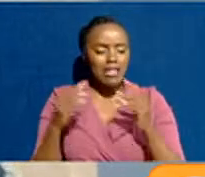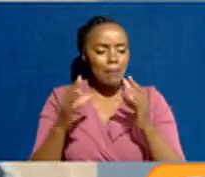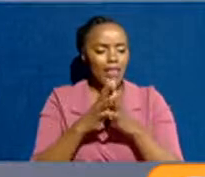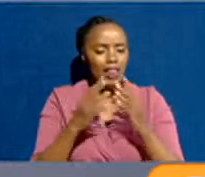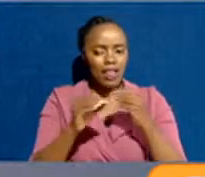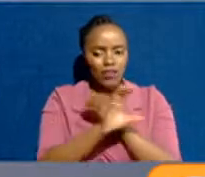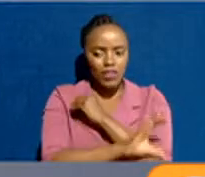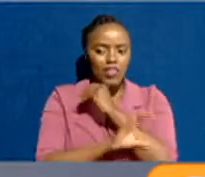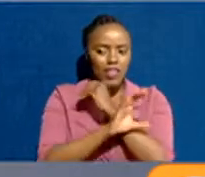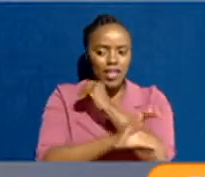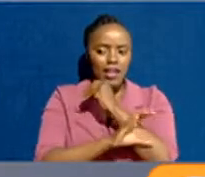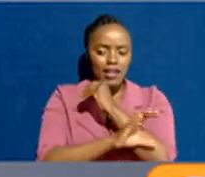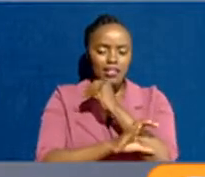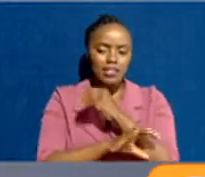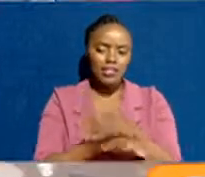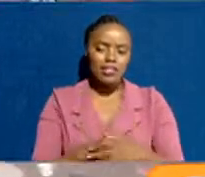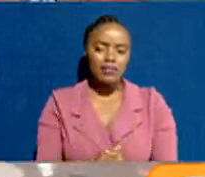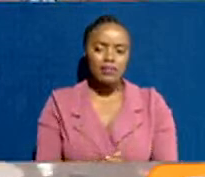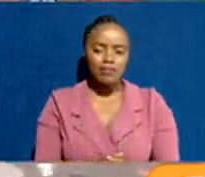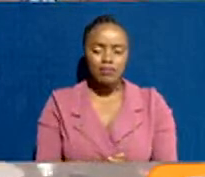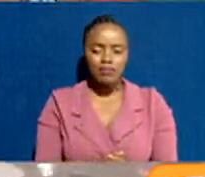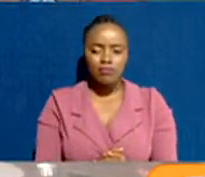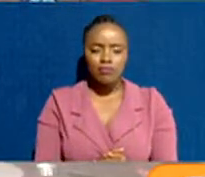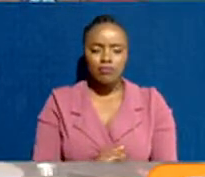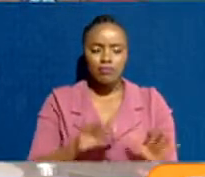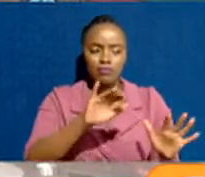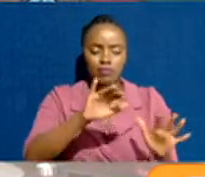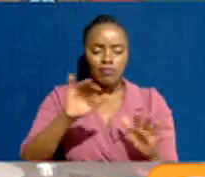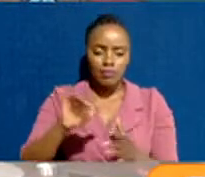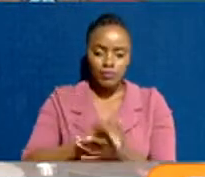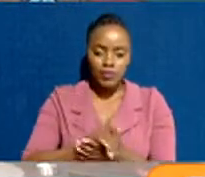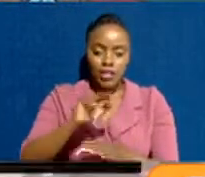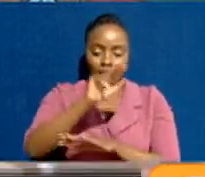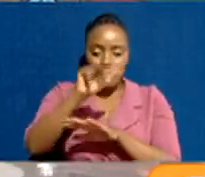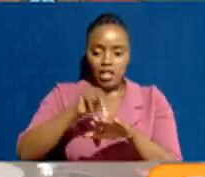the country. Let's talk about politics now. National Assembly Speaker